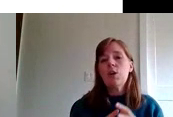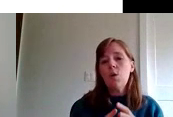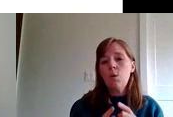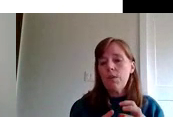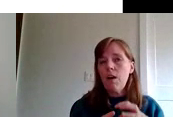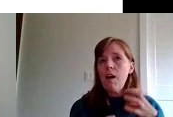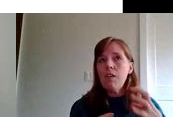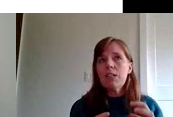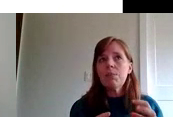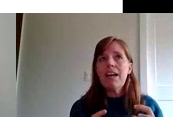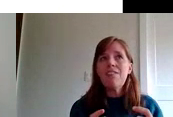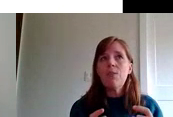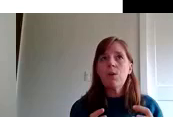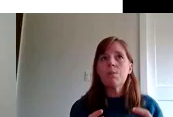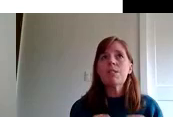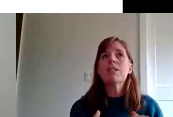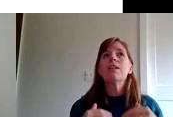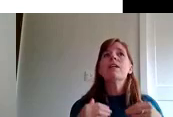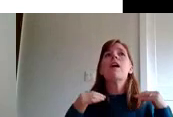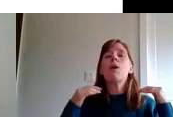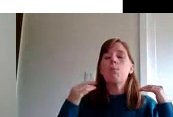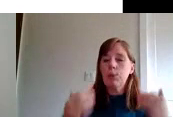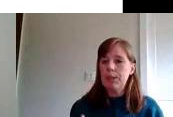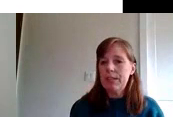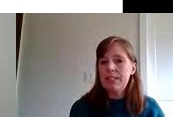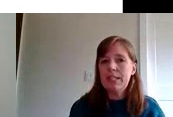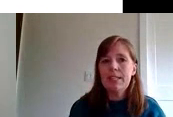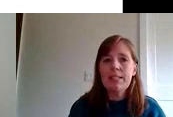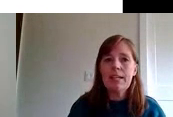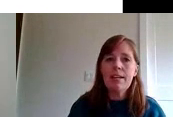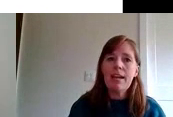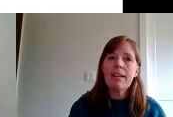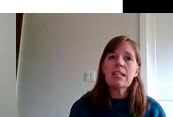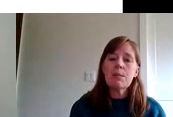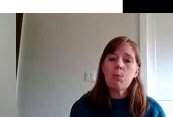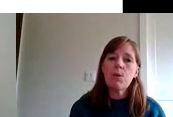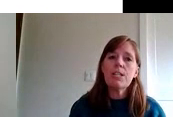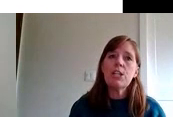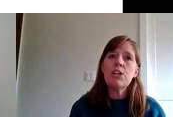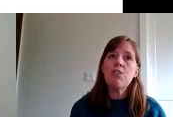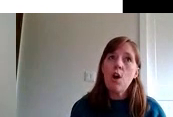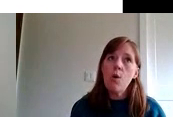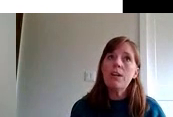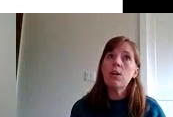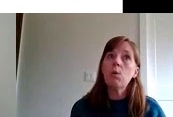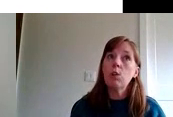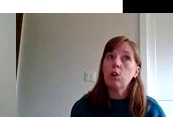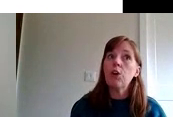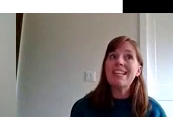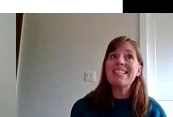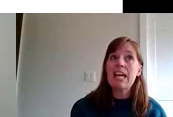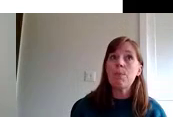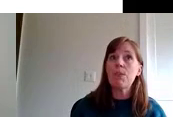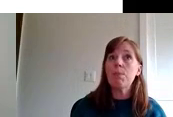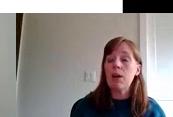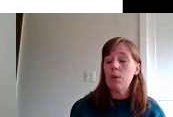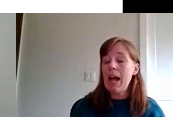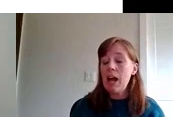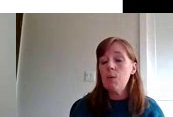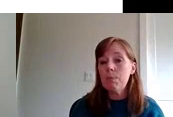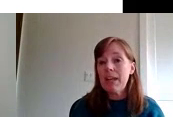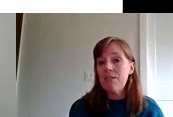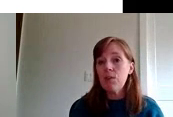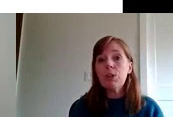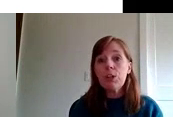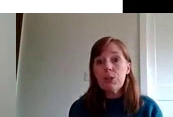support. So all these platforms are building these things in, and it's important to know and go learn in depth